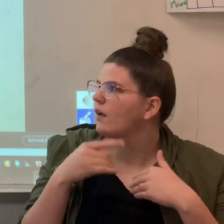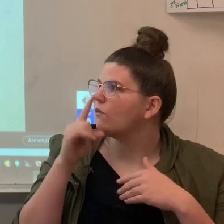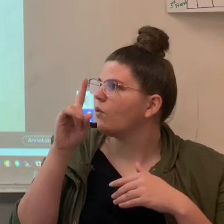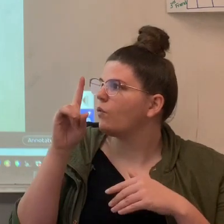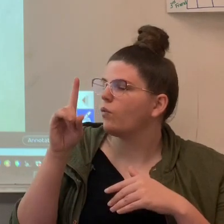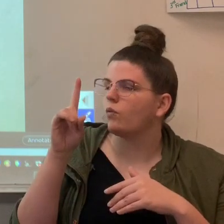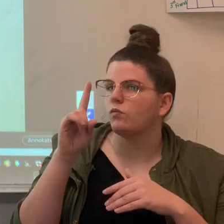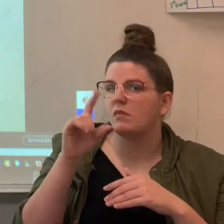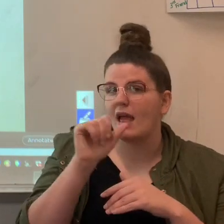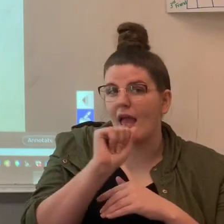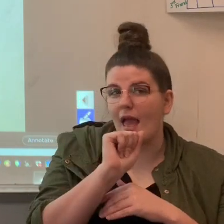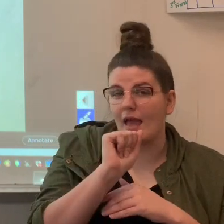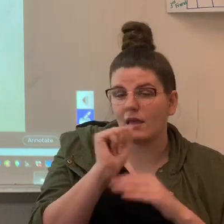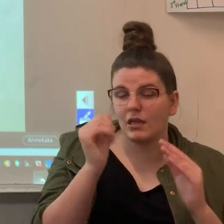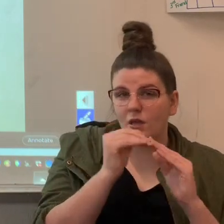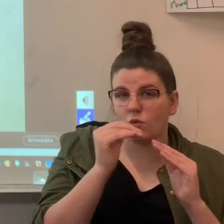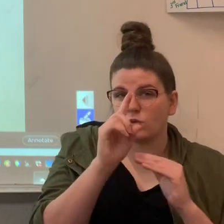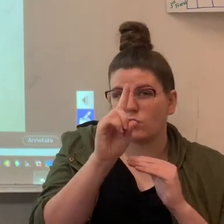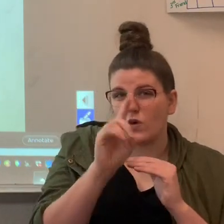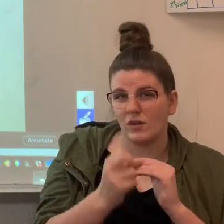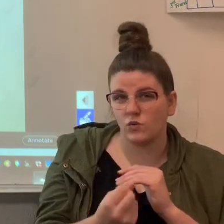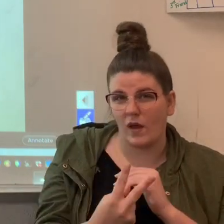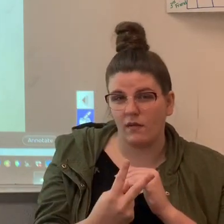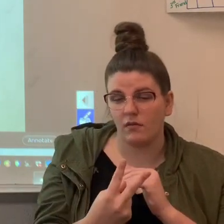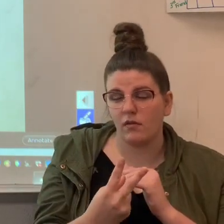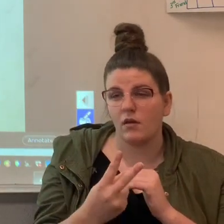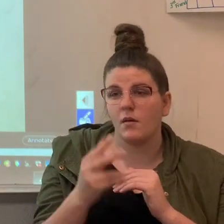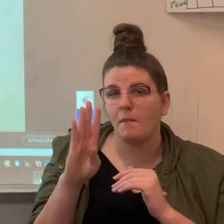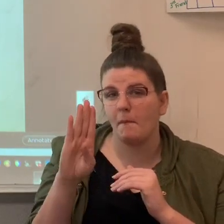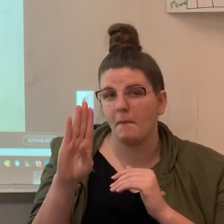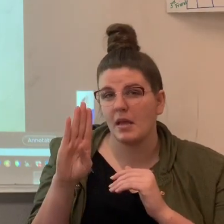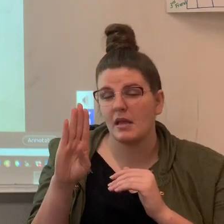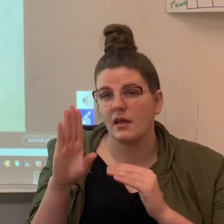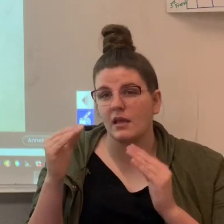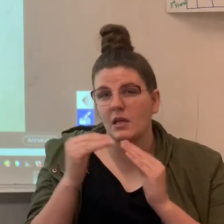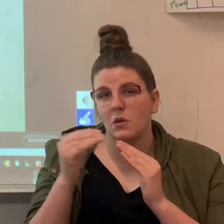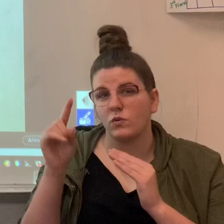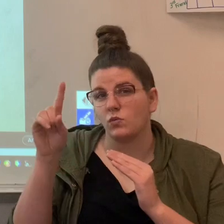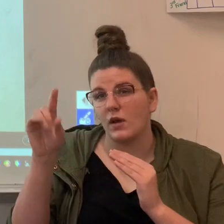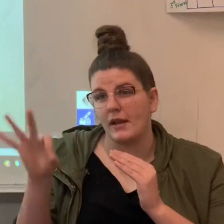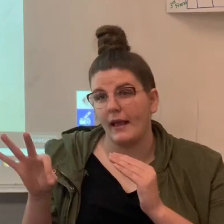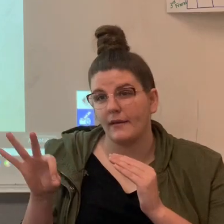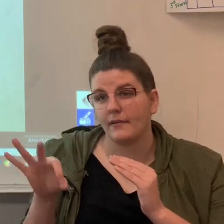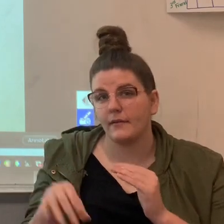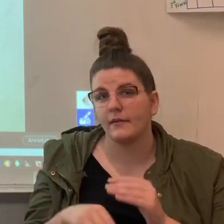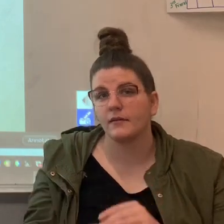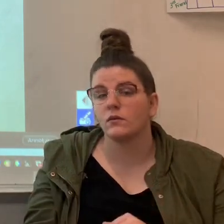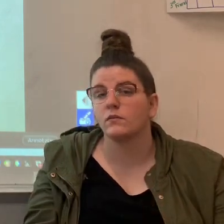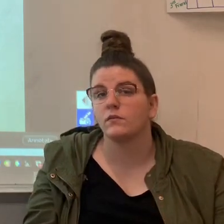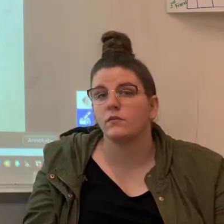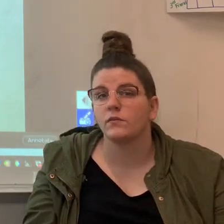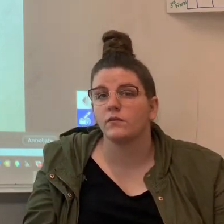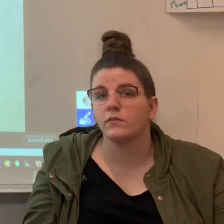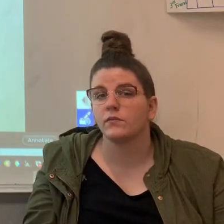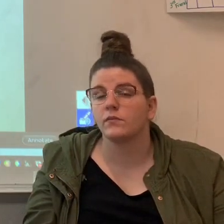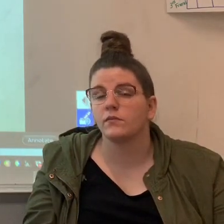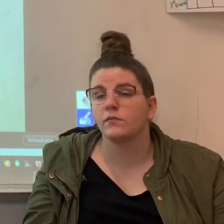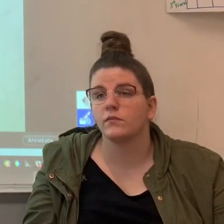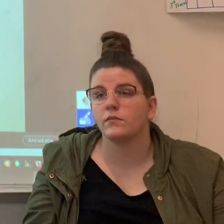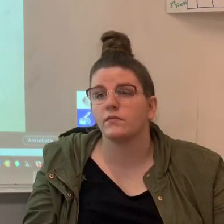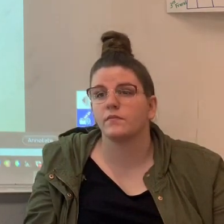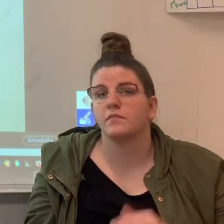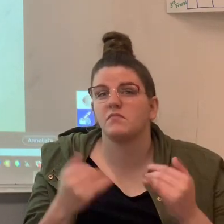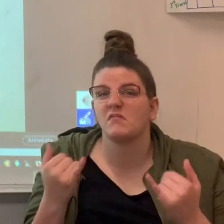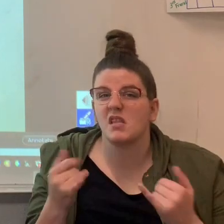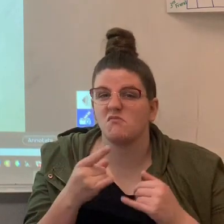A, and B is a 1/9. Okay. Now, you could do